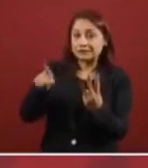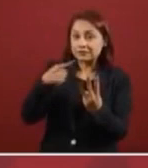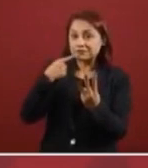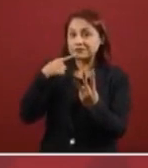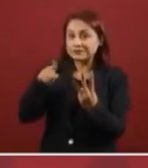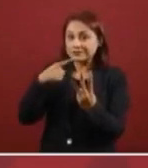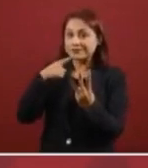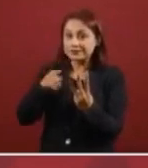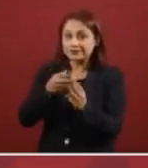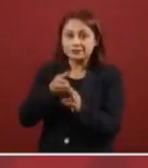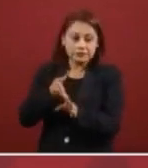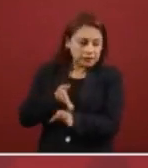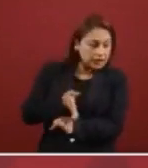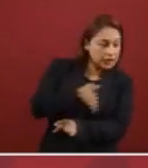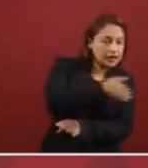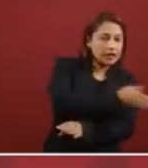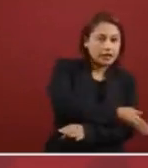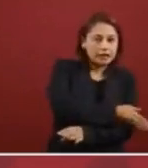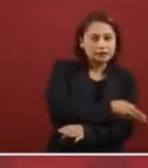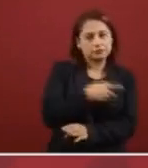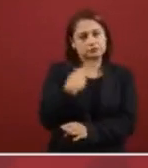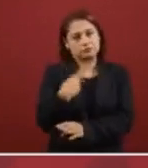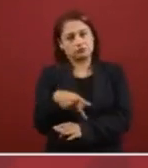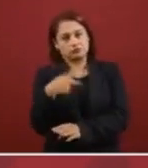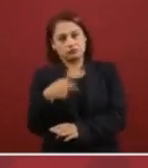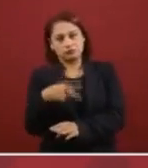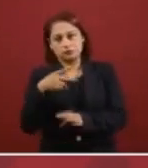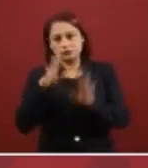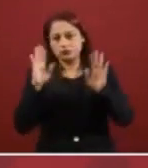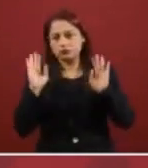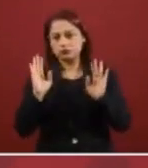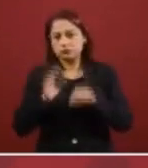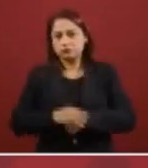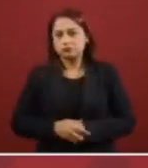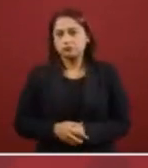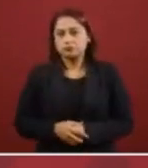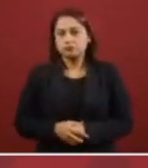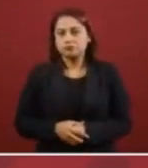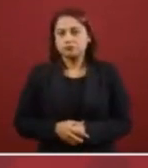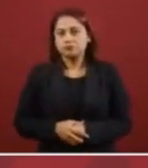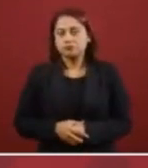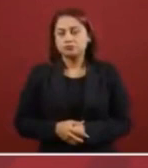these complaints behind them. Por